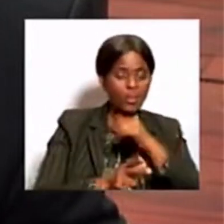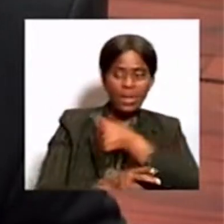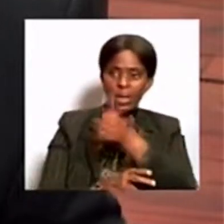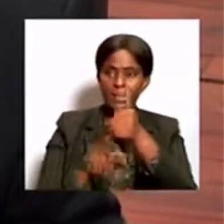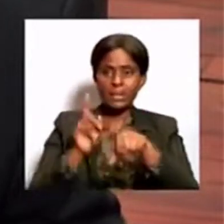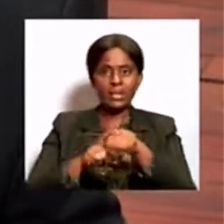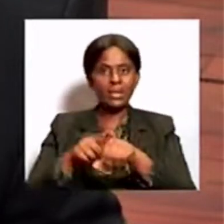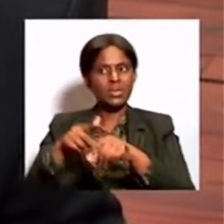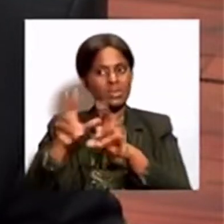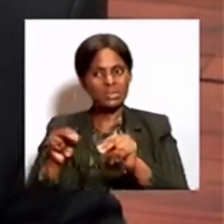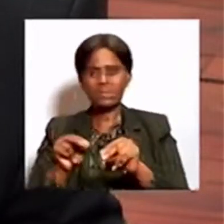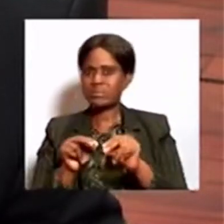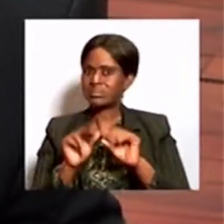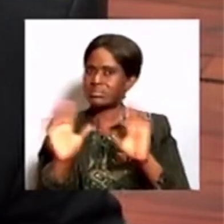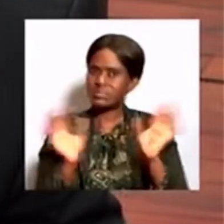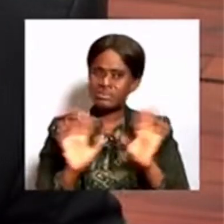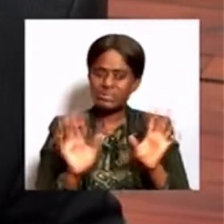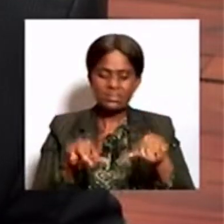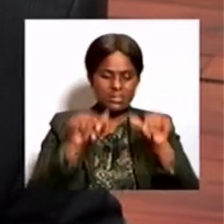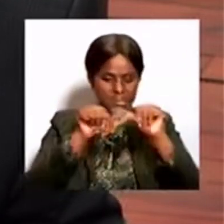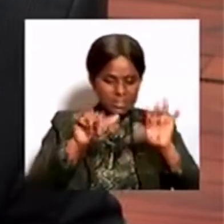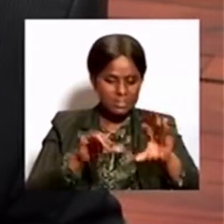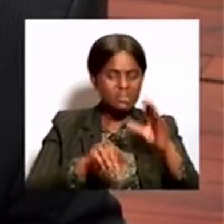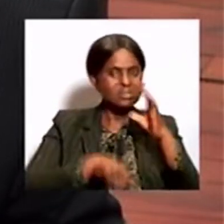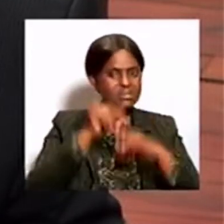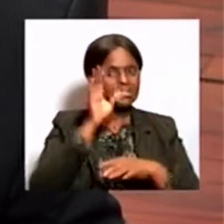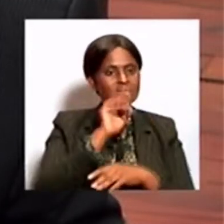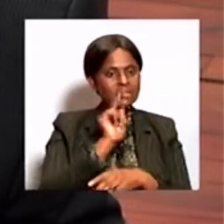not. Auditors picked this. In fact, it's